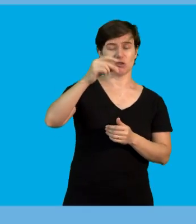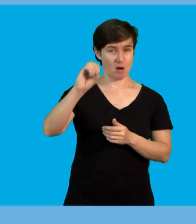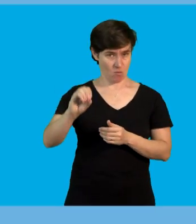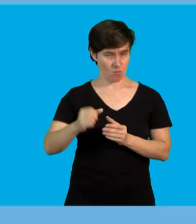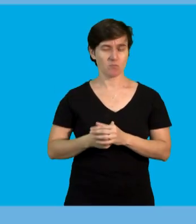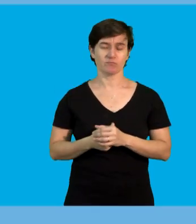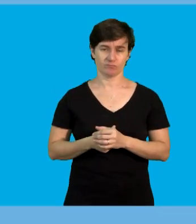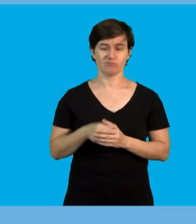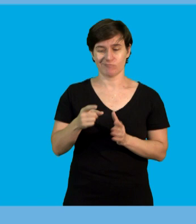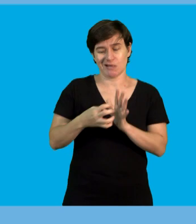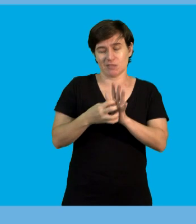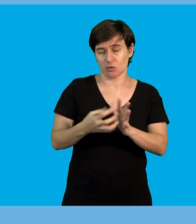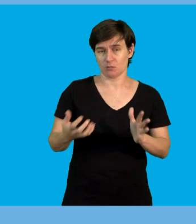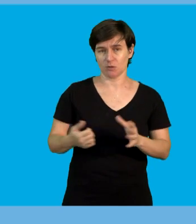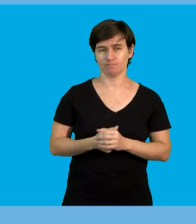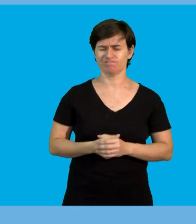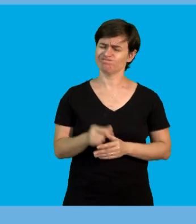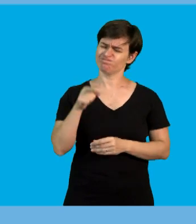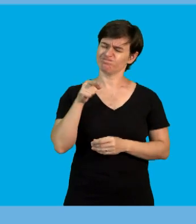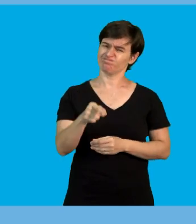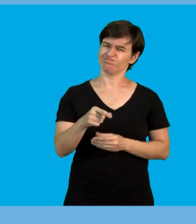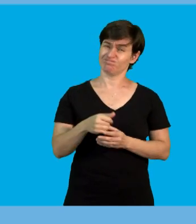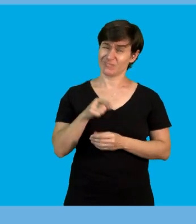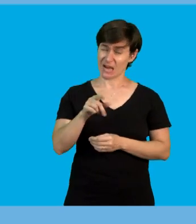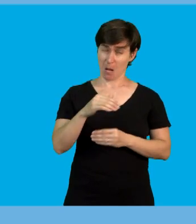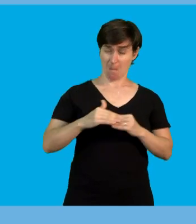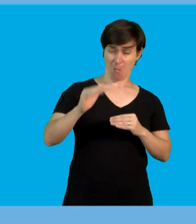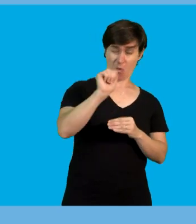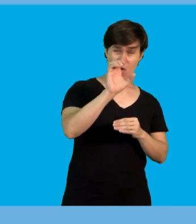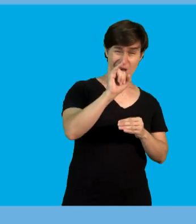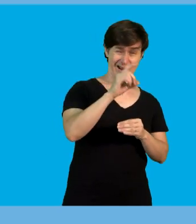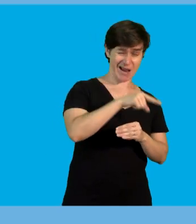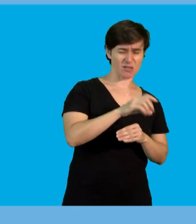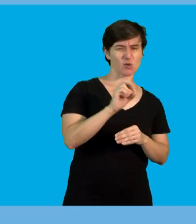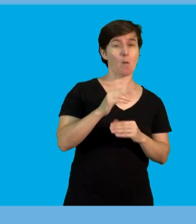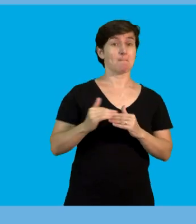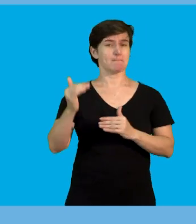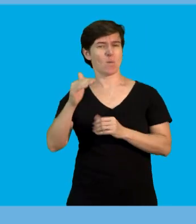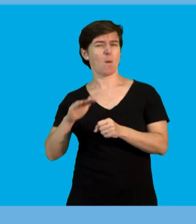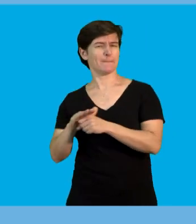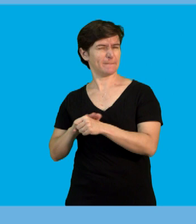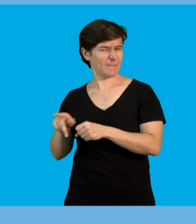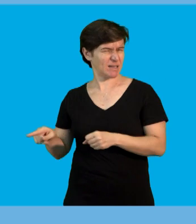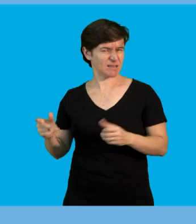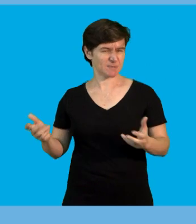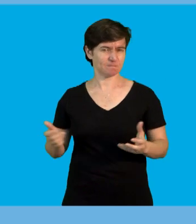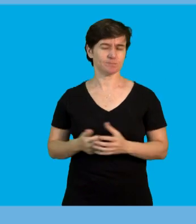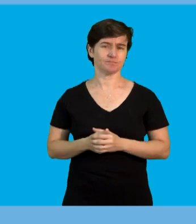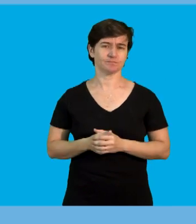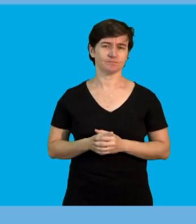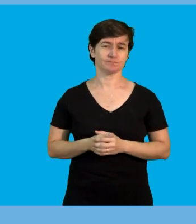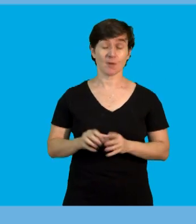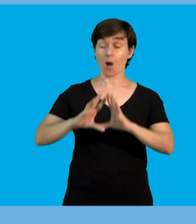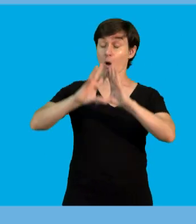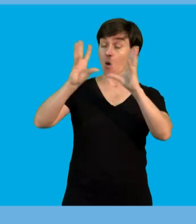oxide, MgO. And then also, is that going to be an acidic or a basic substance